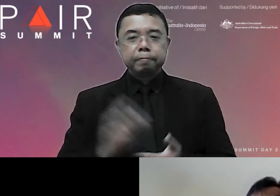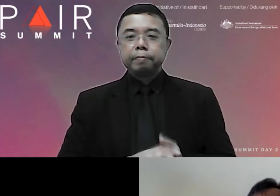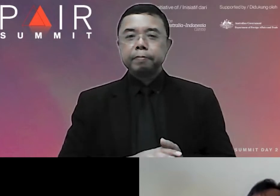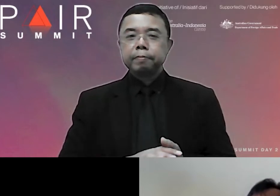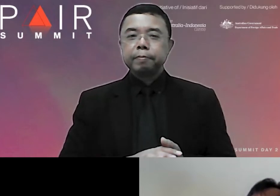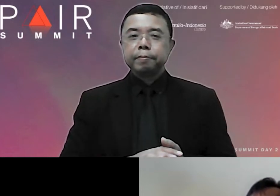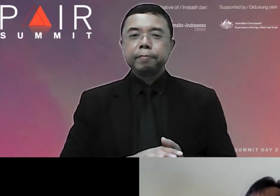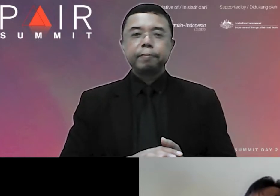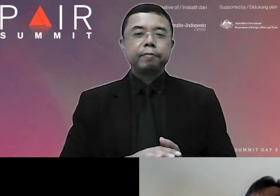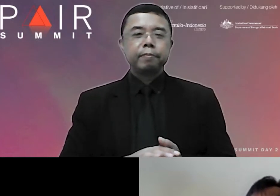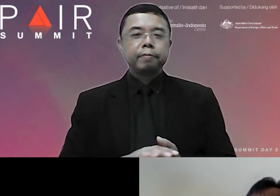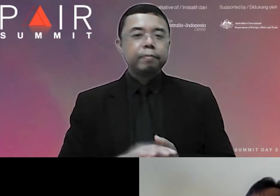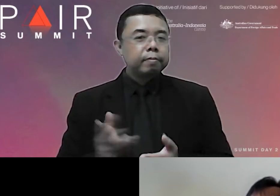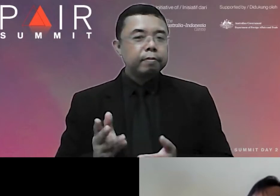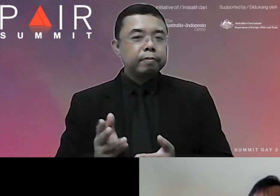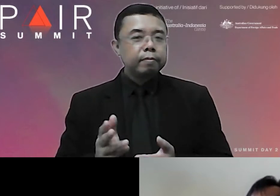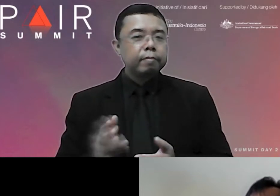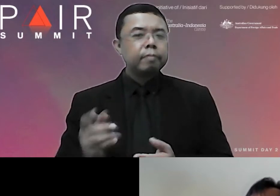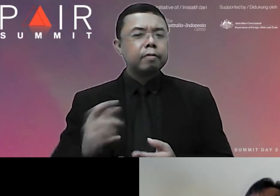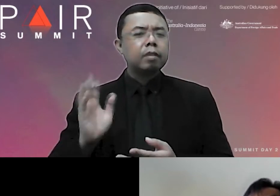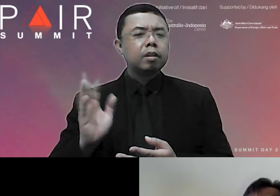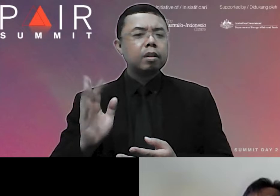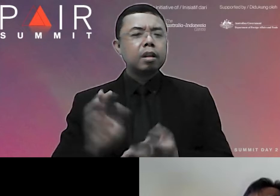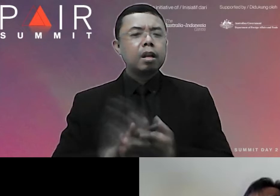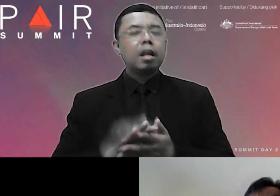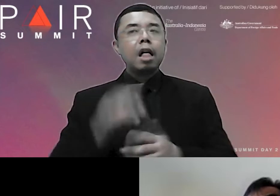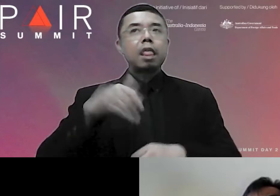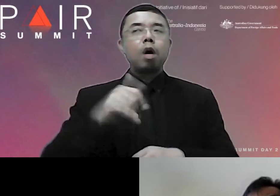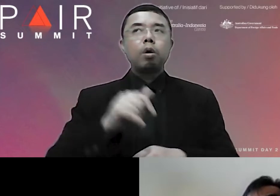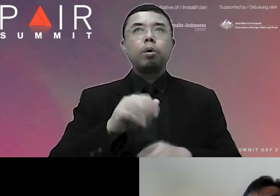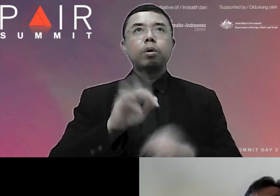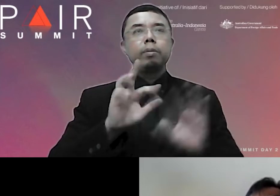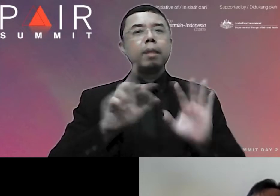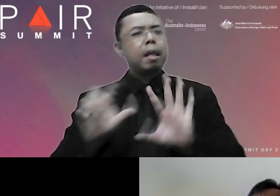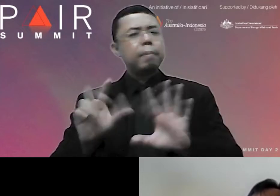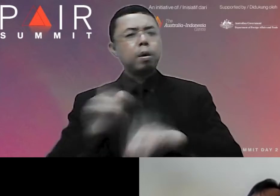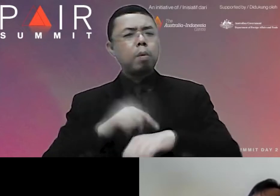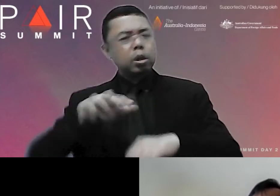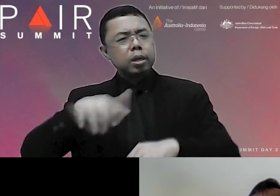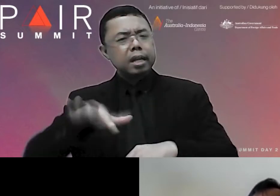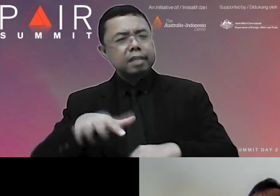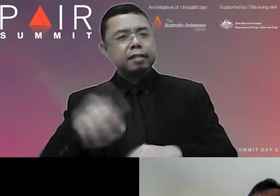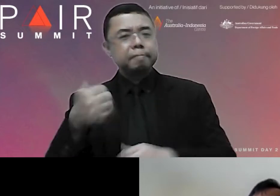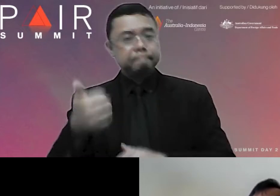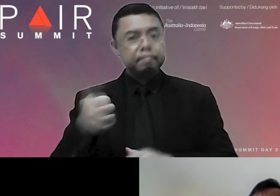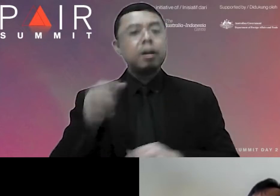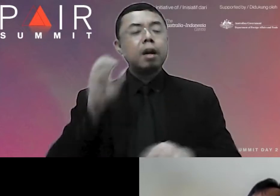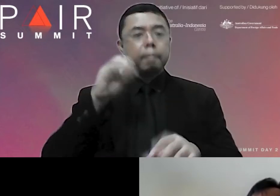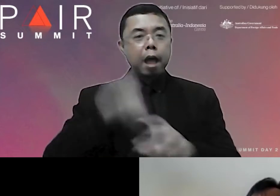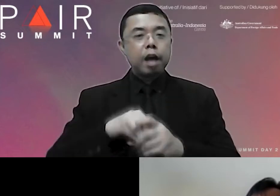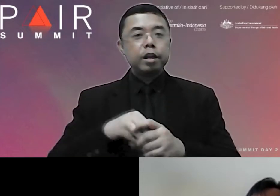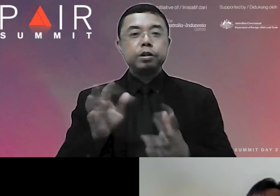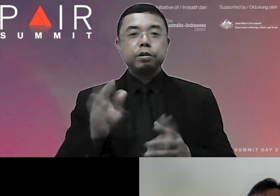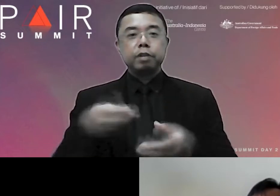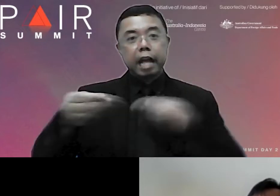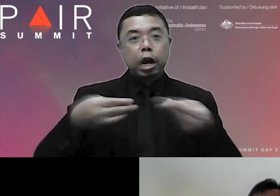1998. At the time, he was also in the banking economic sector. I think he learned a lot about how to improve the